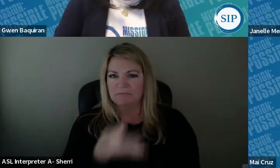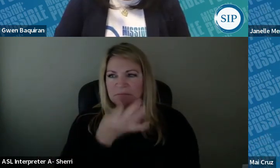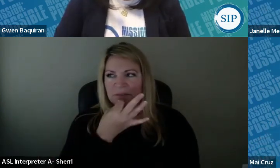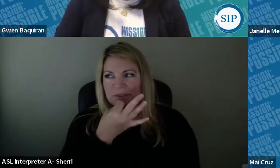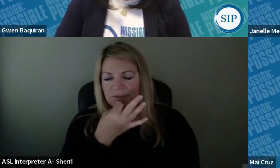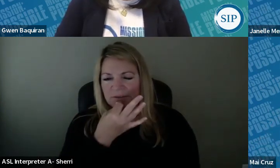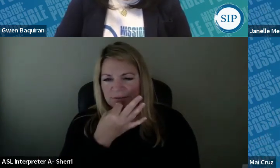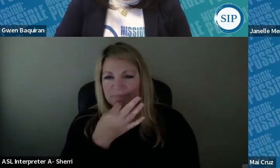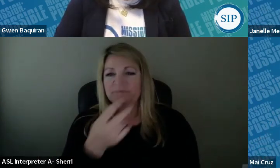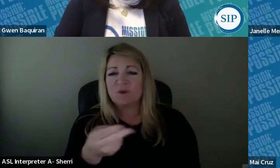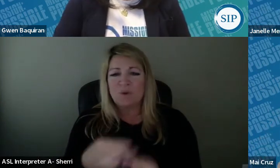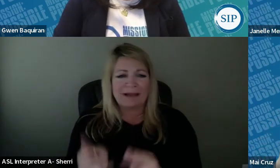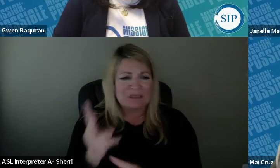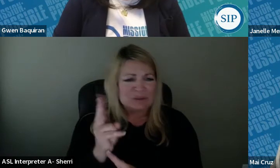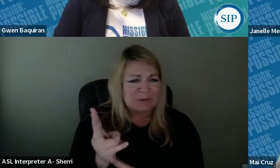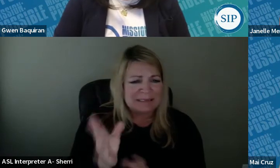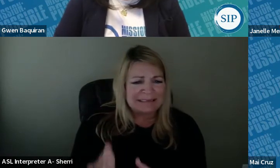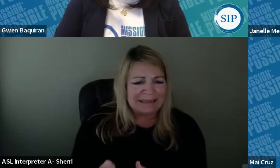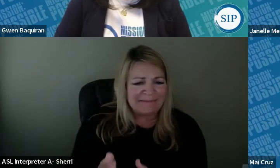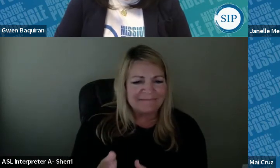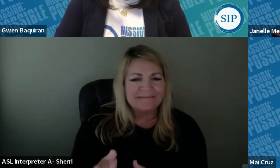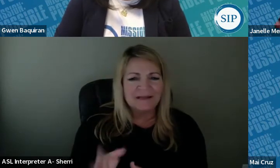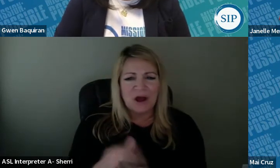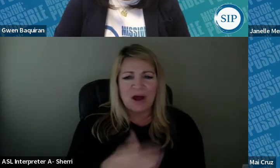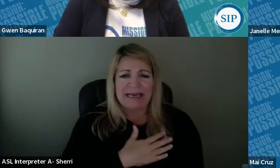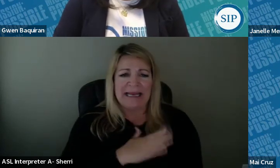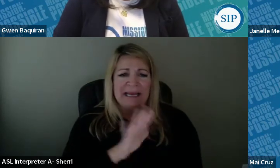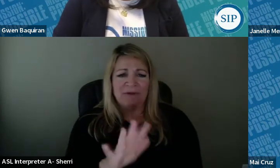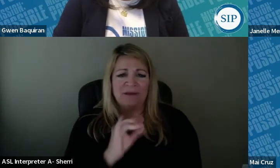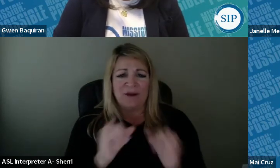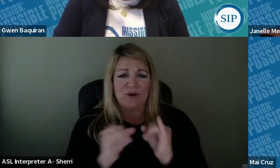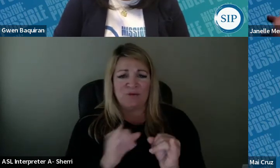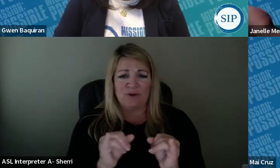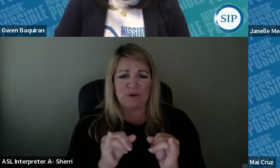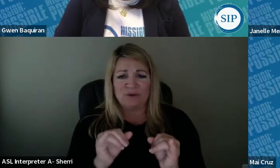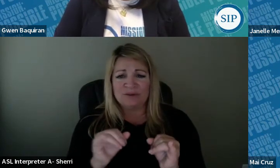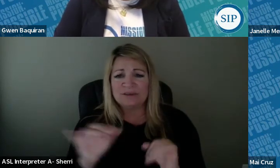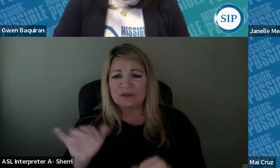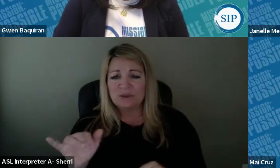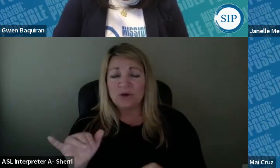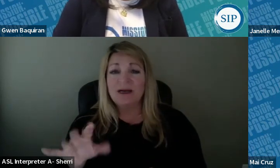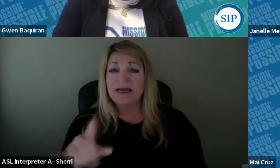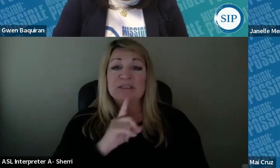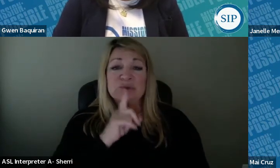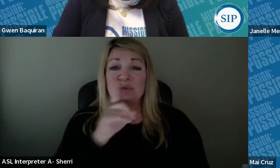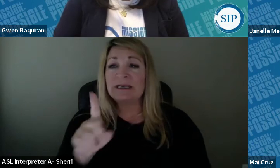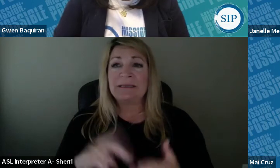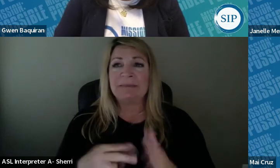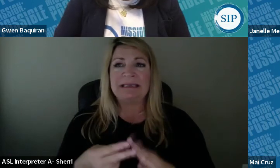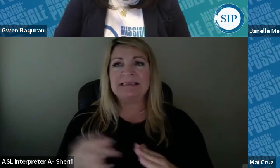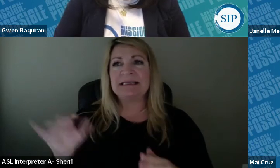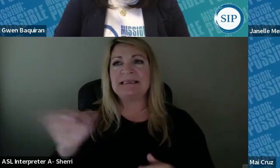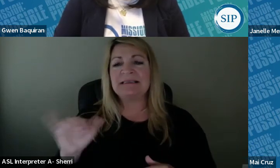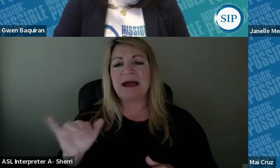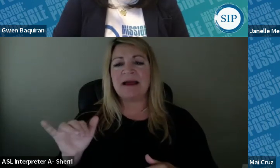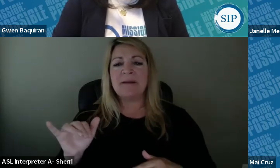really quickly, we have about 2 more minutes on empathy interviews too. It's really just, it's a